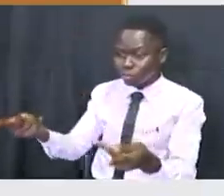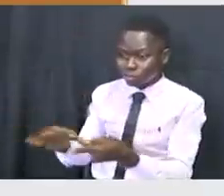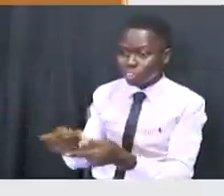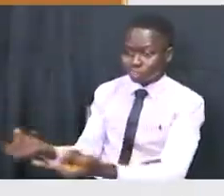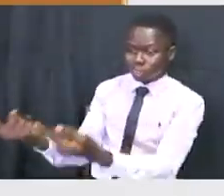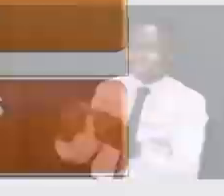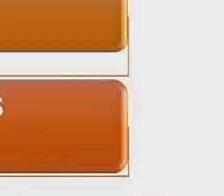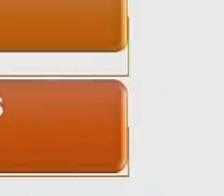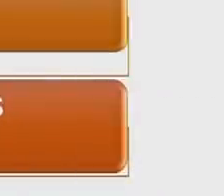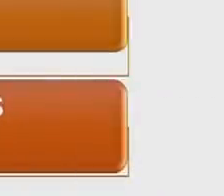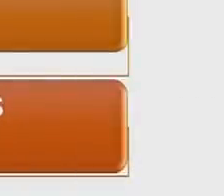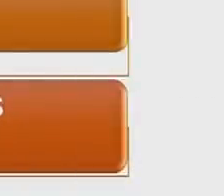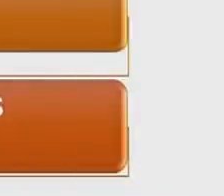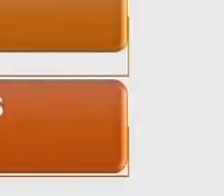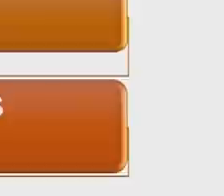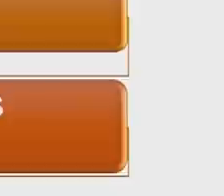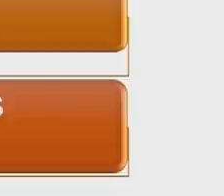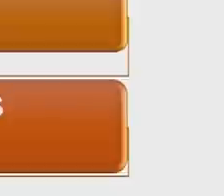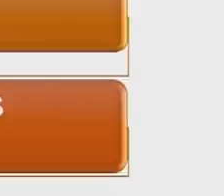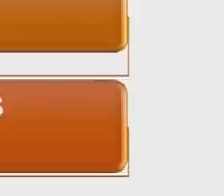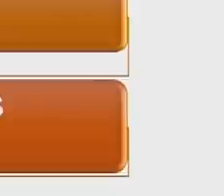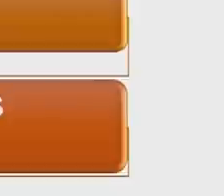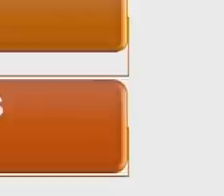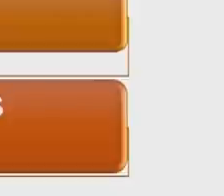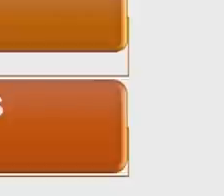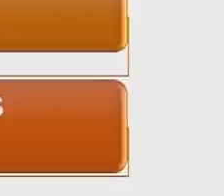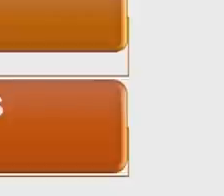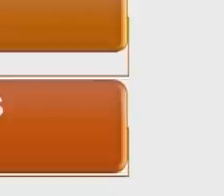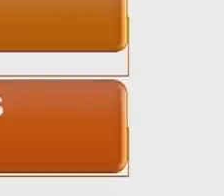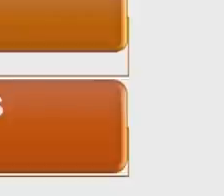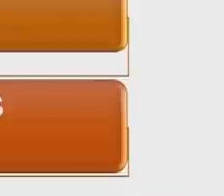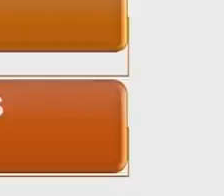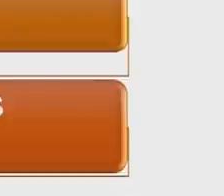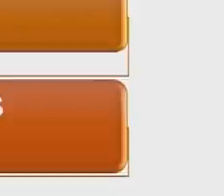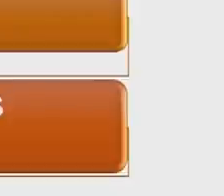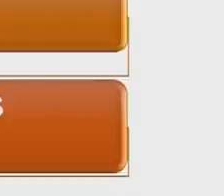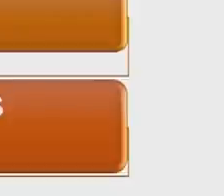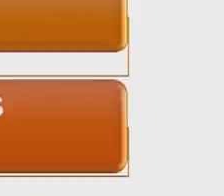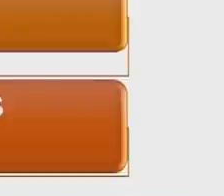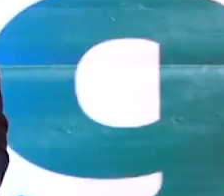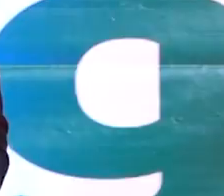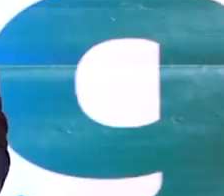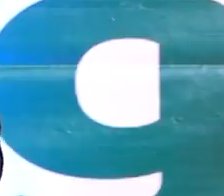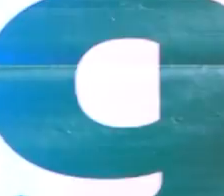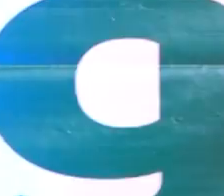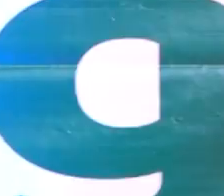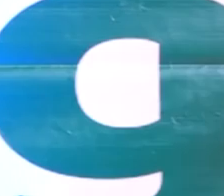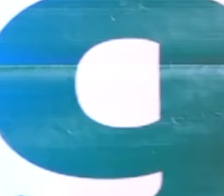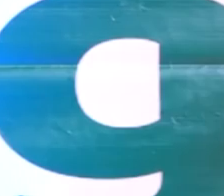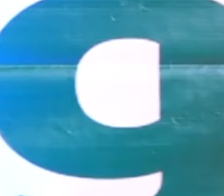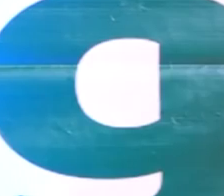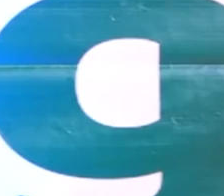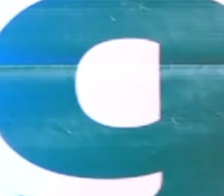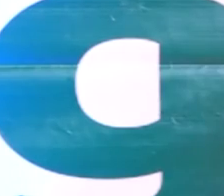one. So let me just make this last statement. I want you to repeat after me. The man